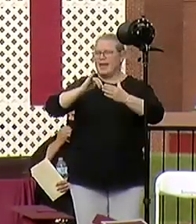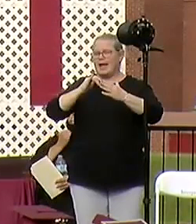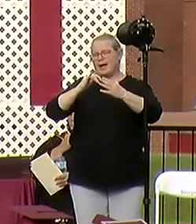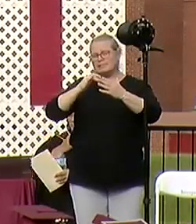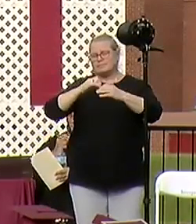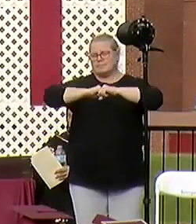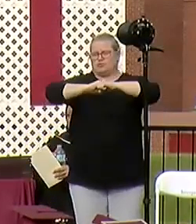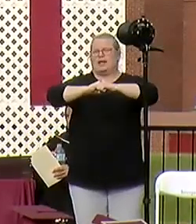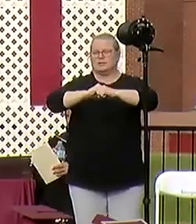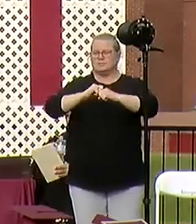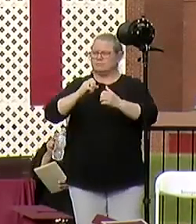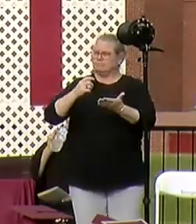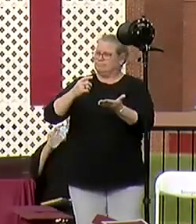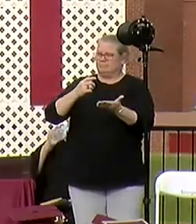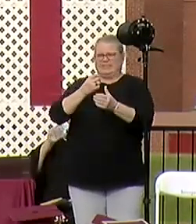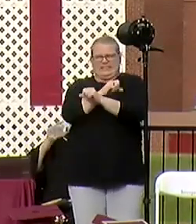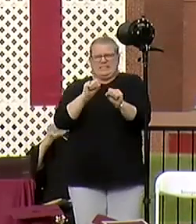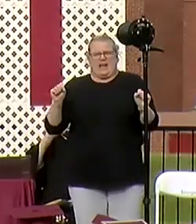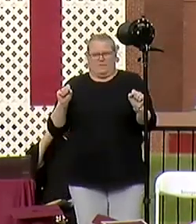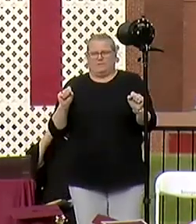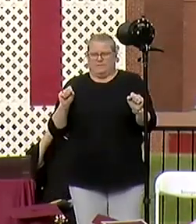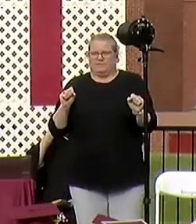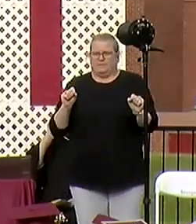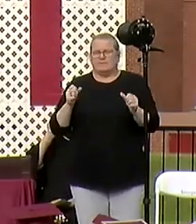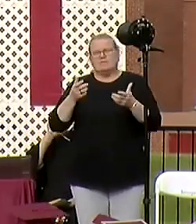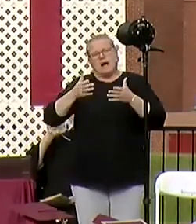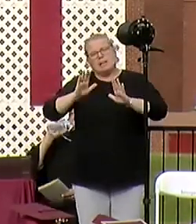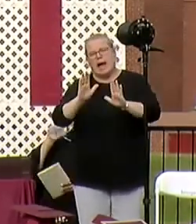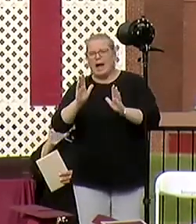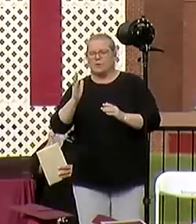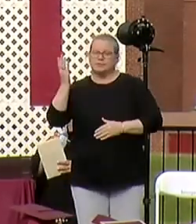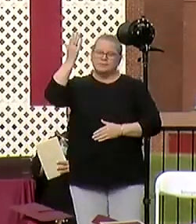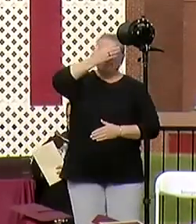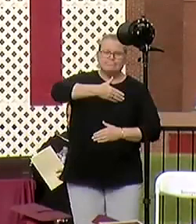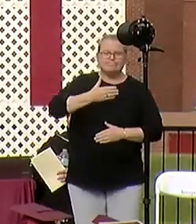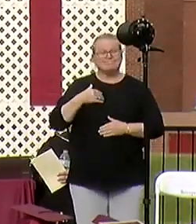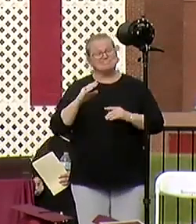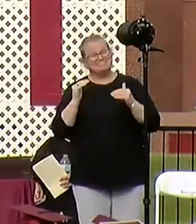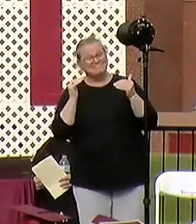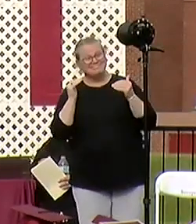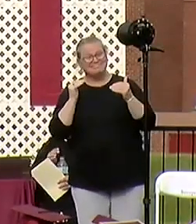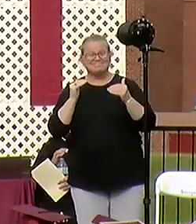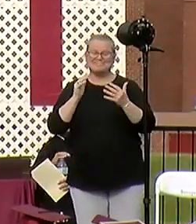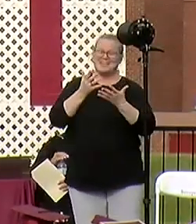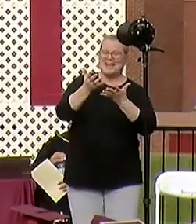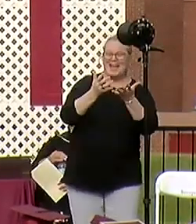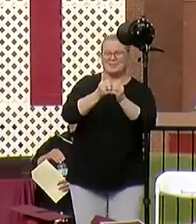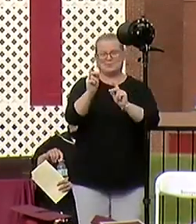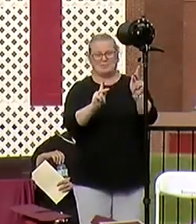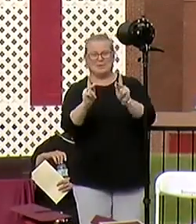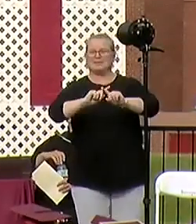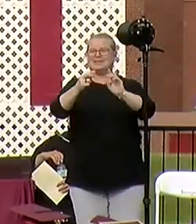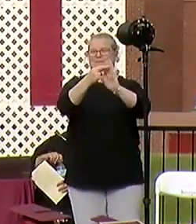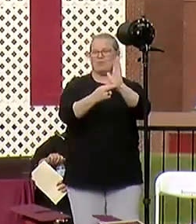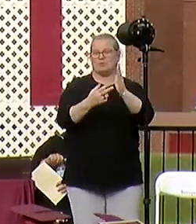safe. They let us engage with others in the different roles we play. We're different at school than we